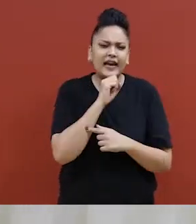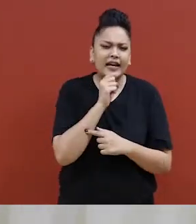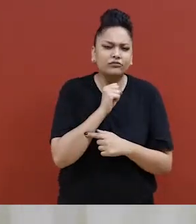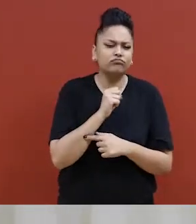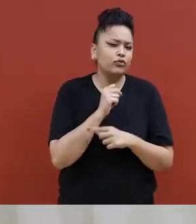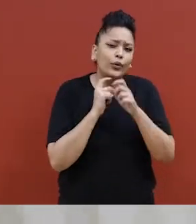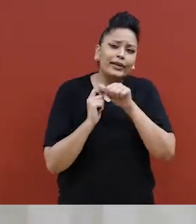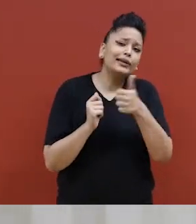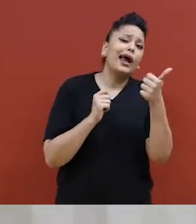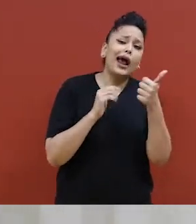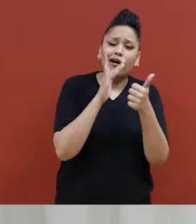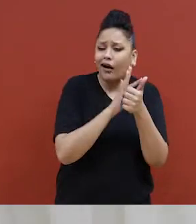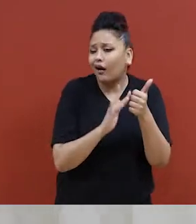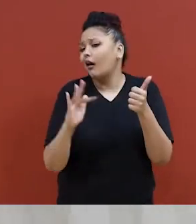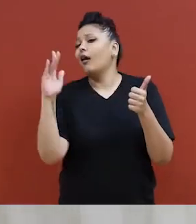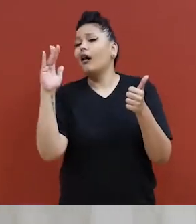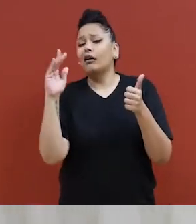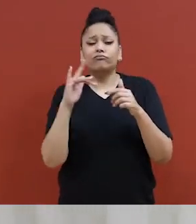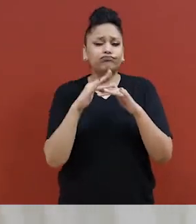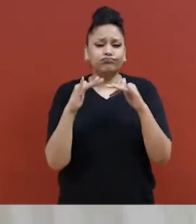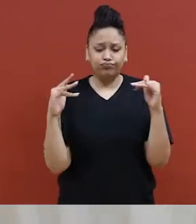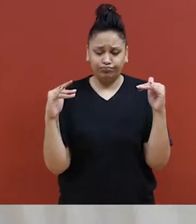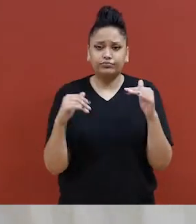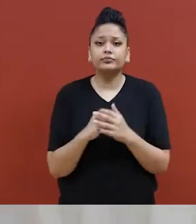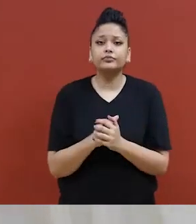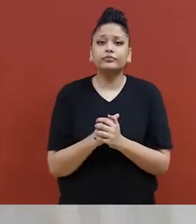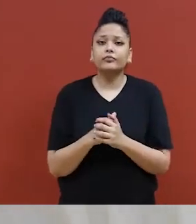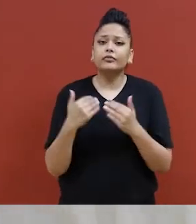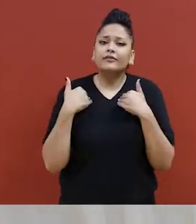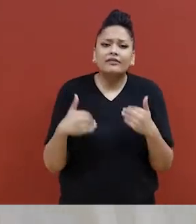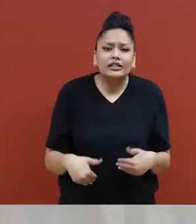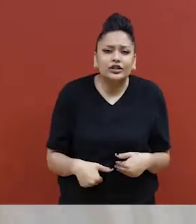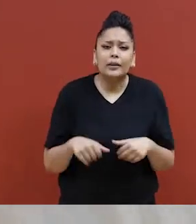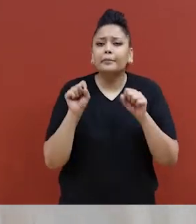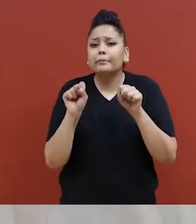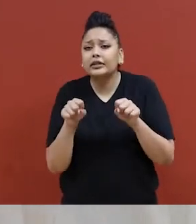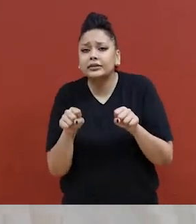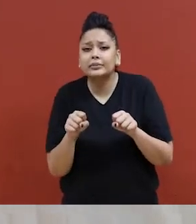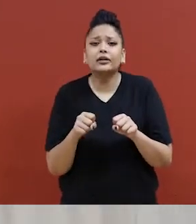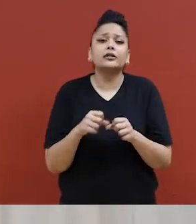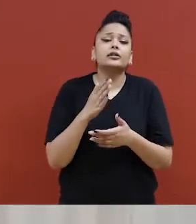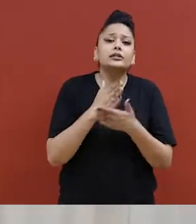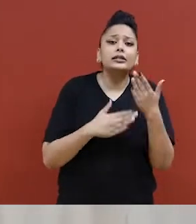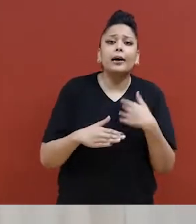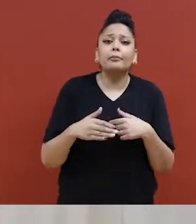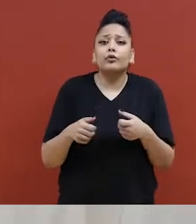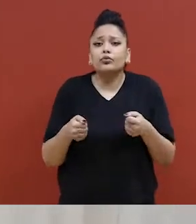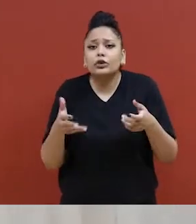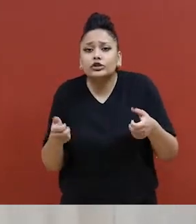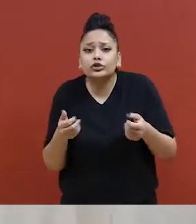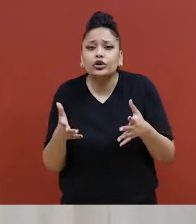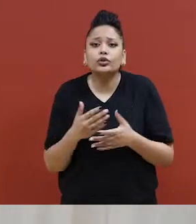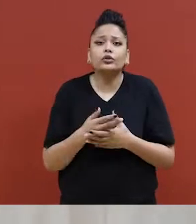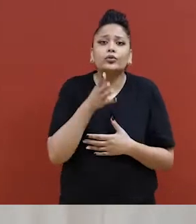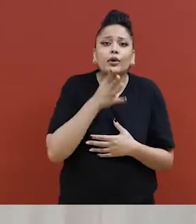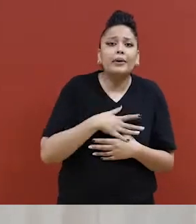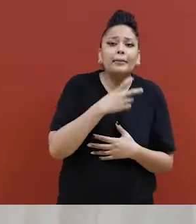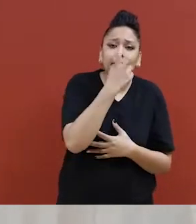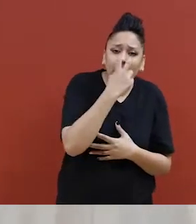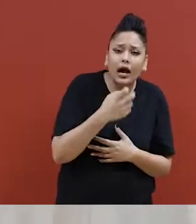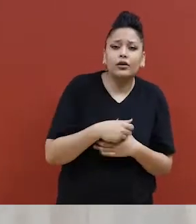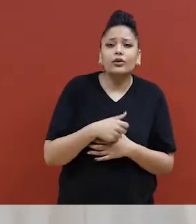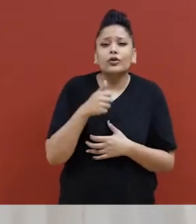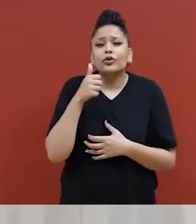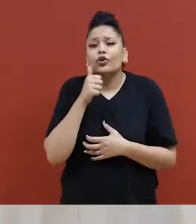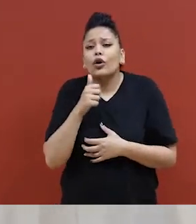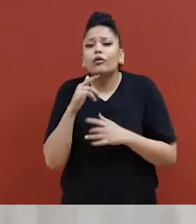all ages, from 10 years old and up, all abilities, women who use mobility devices, women who are blind, women who